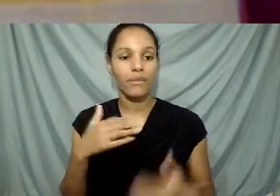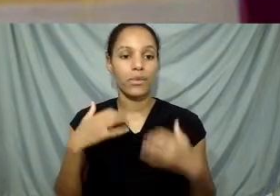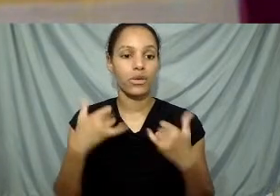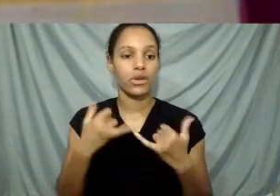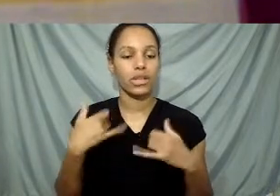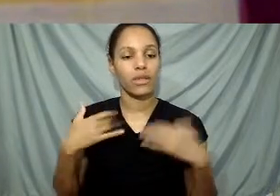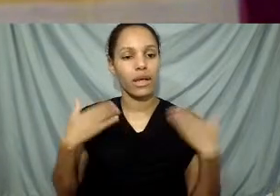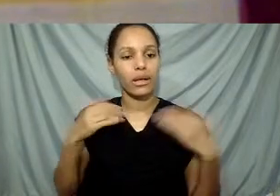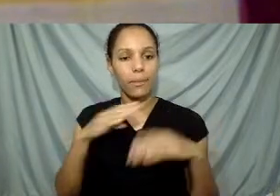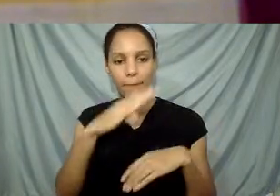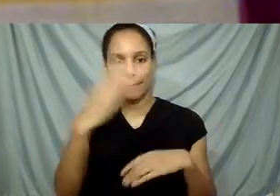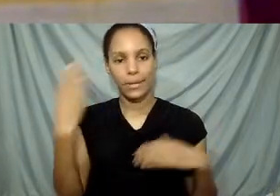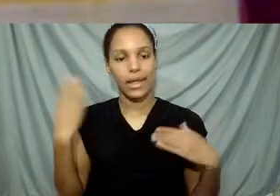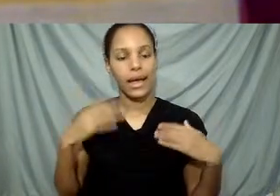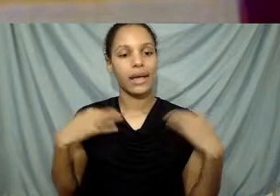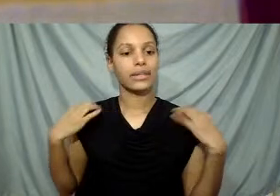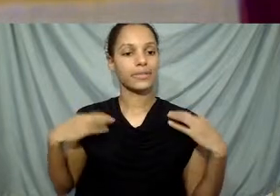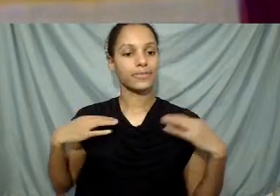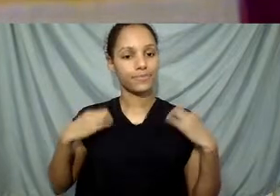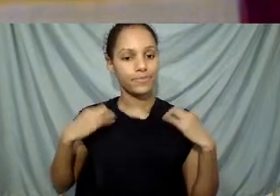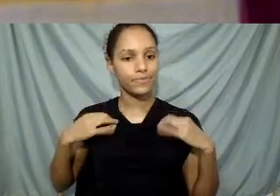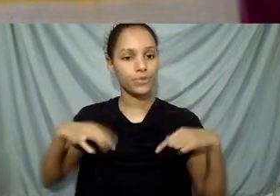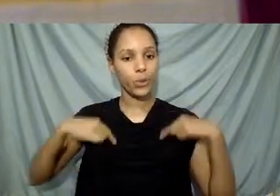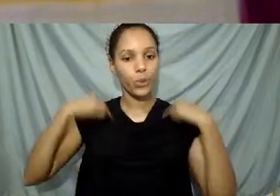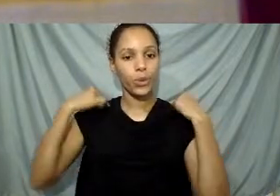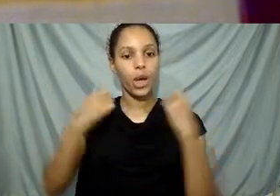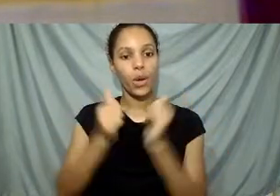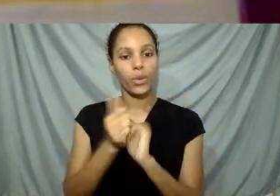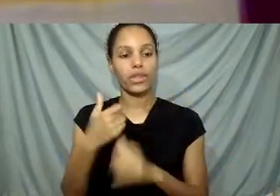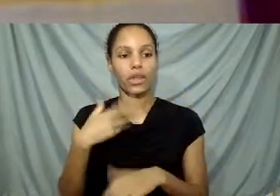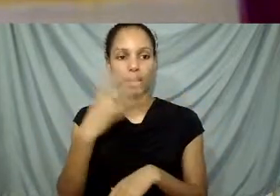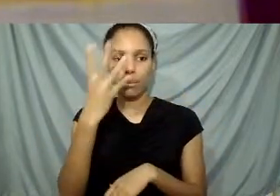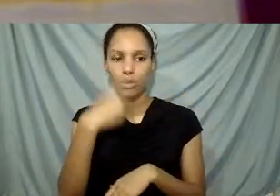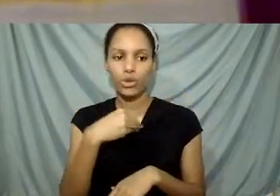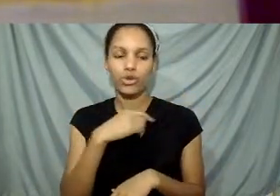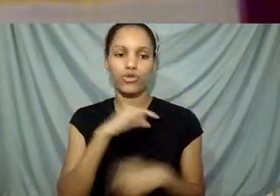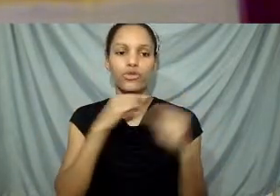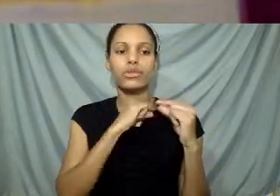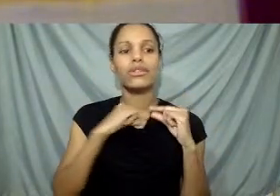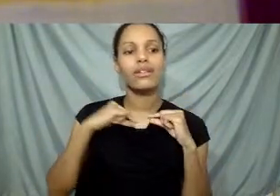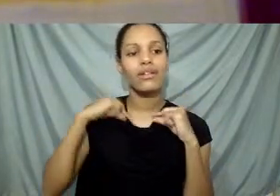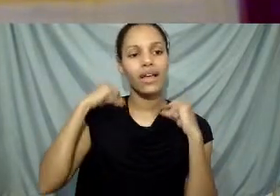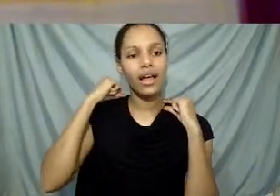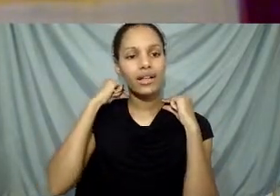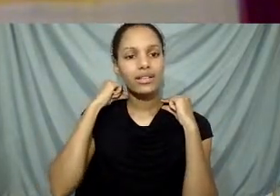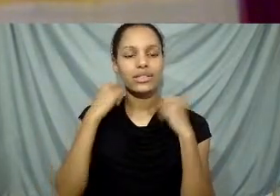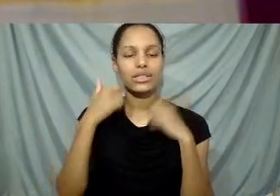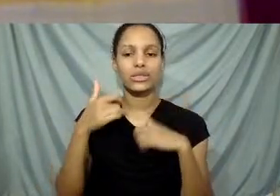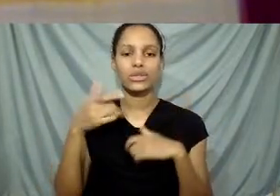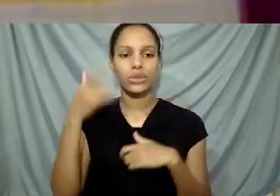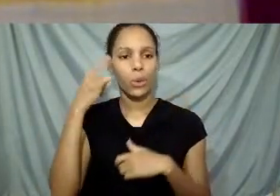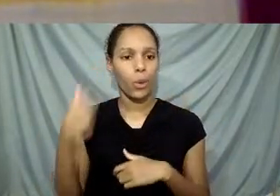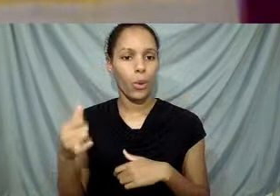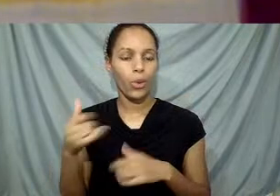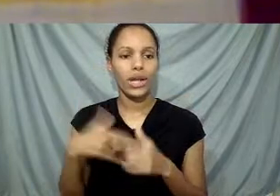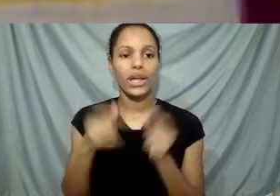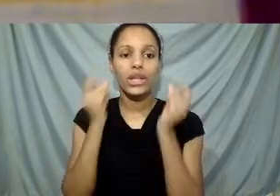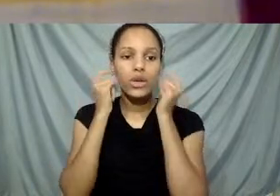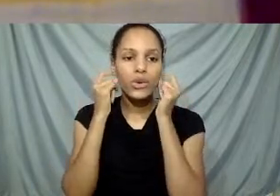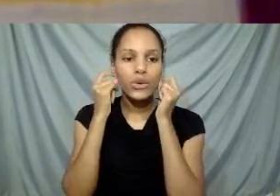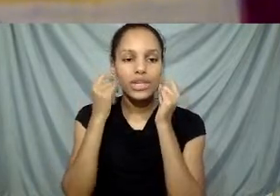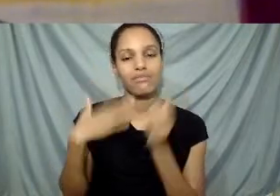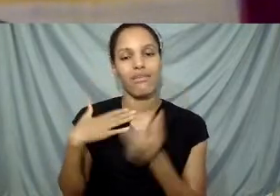I got from my very close friend, Tess Montoya, and I'm wearing earrings that I got from my husband.